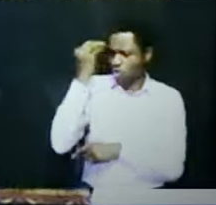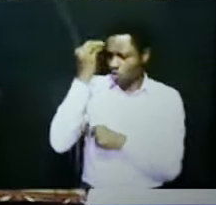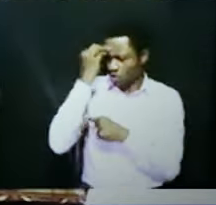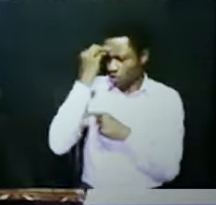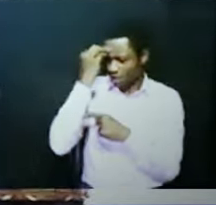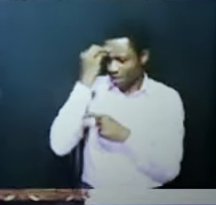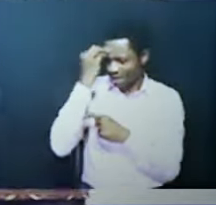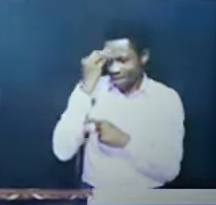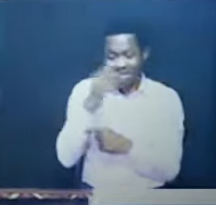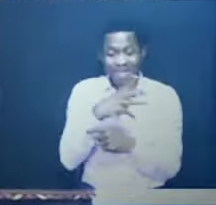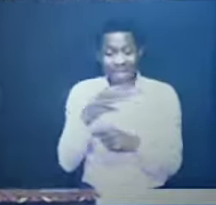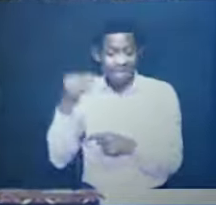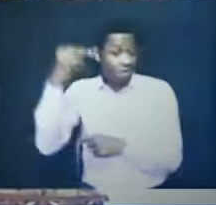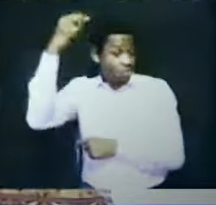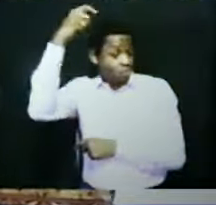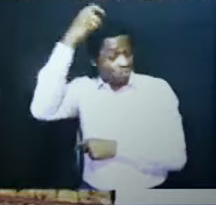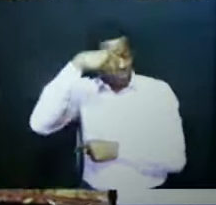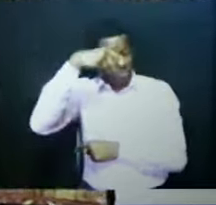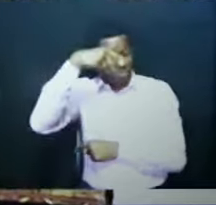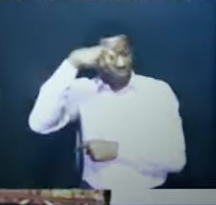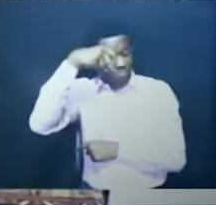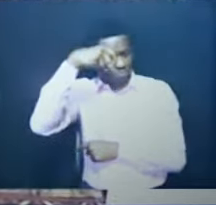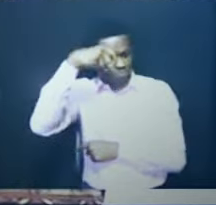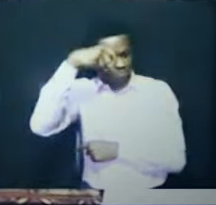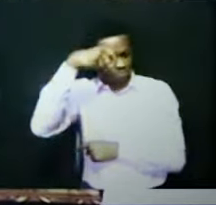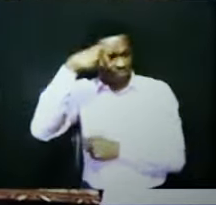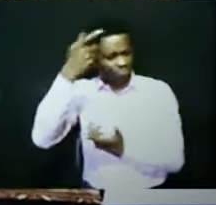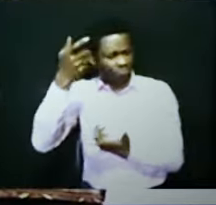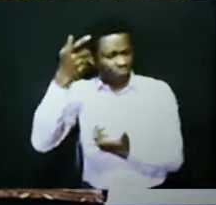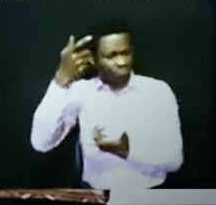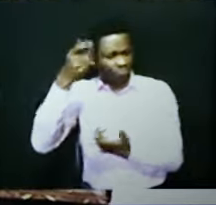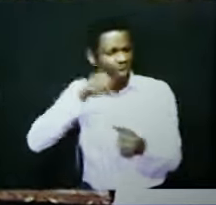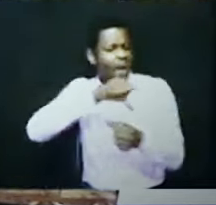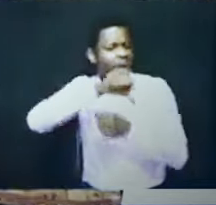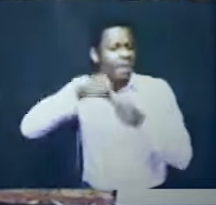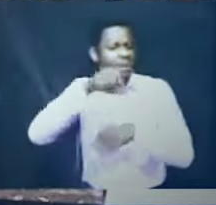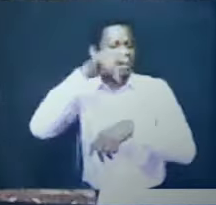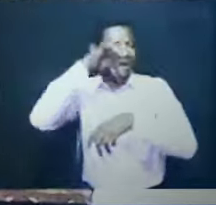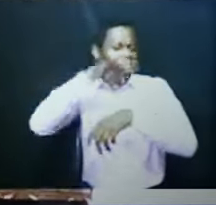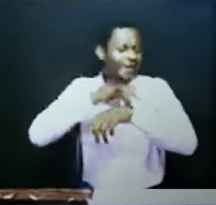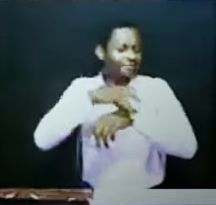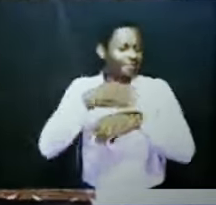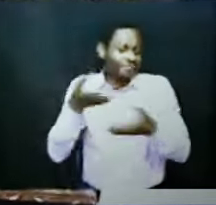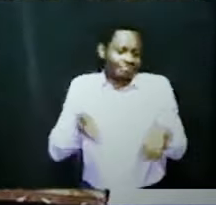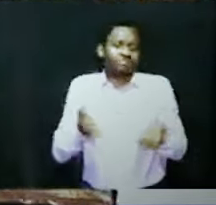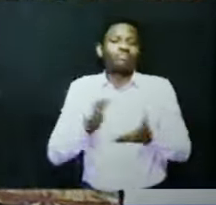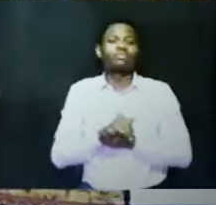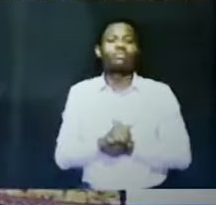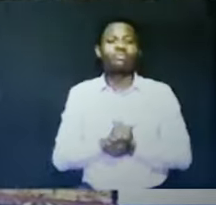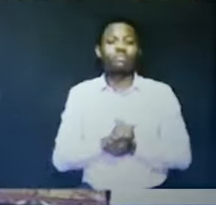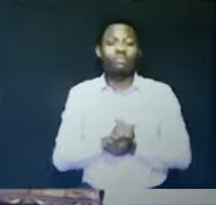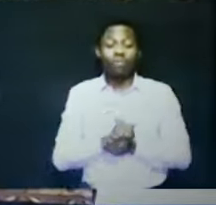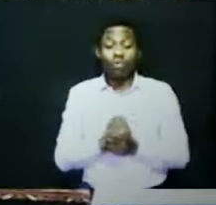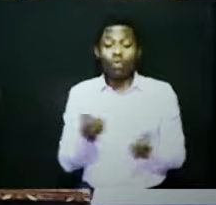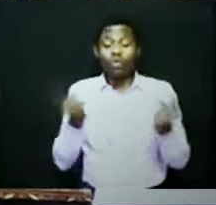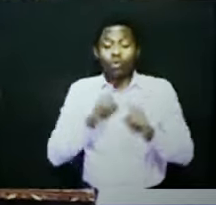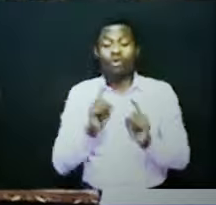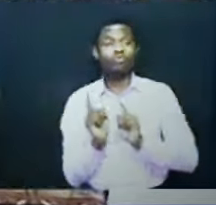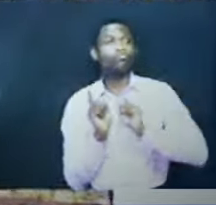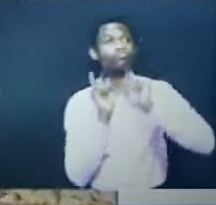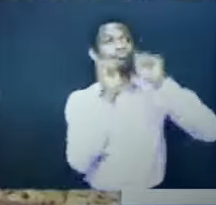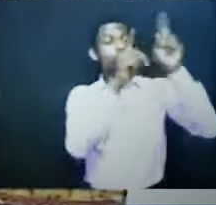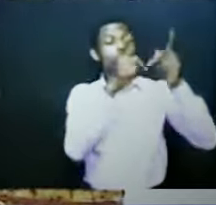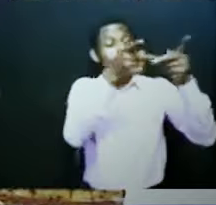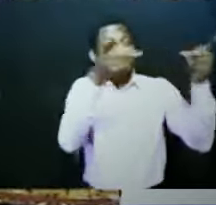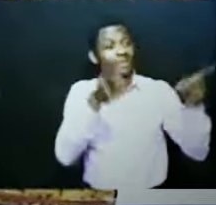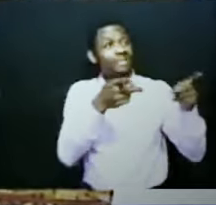Knowledge and wisdom pertains to the earth. When we get to where he is, we